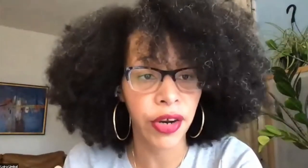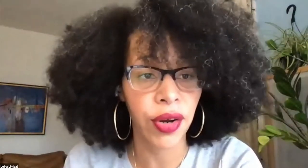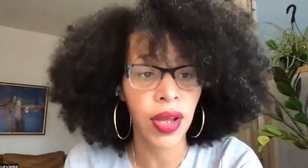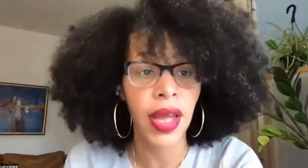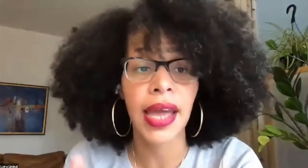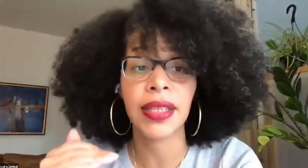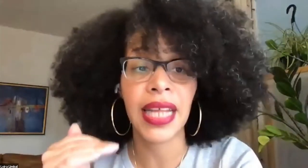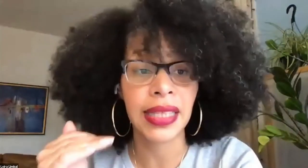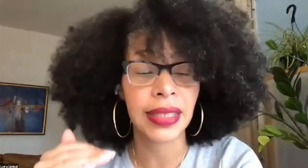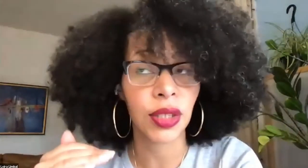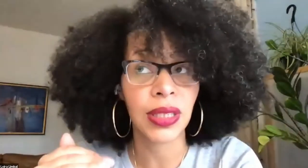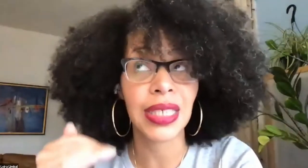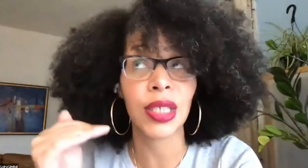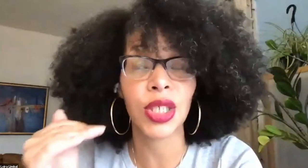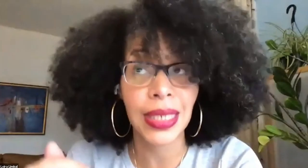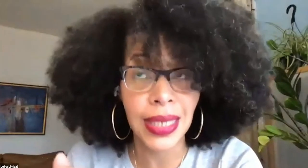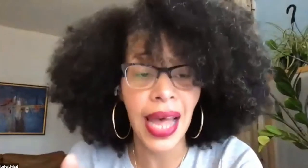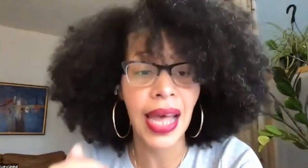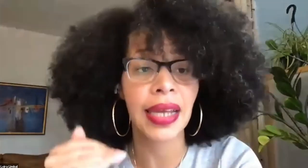filmmakers matter,